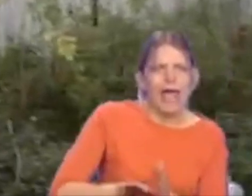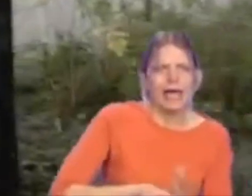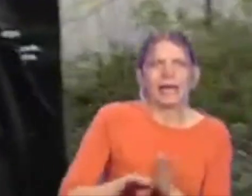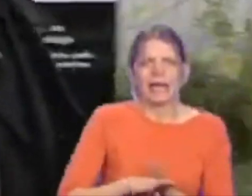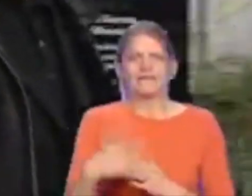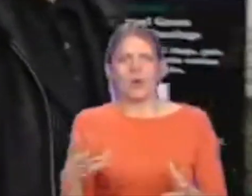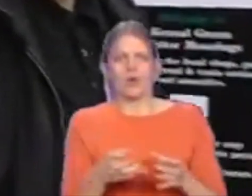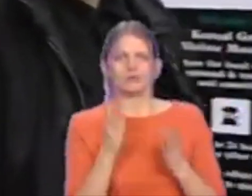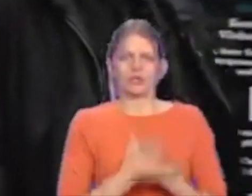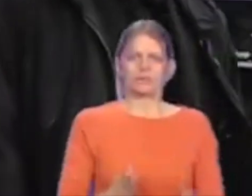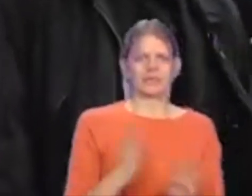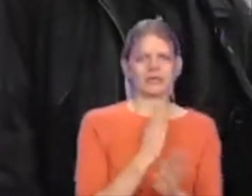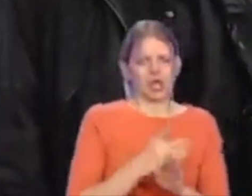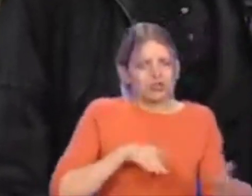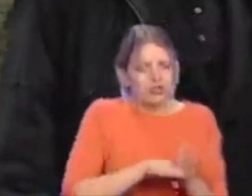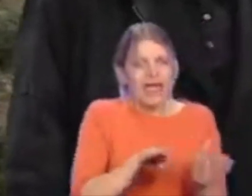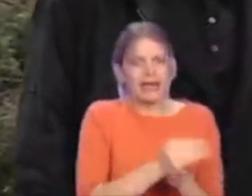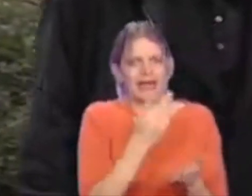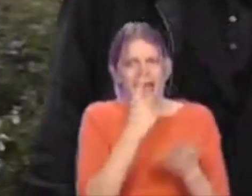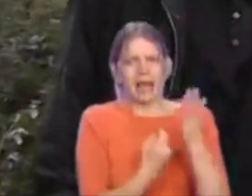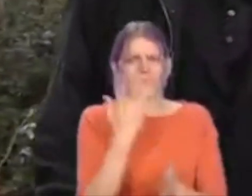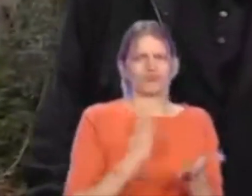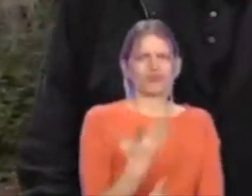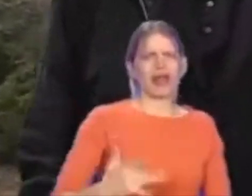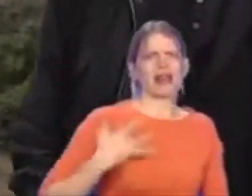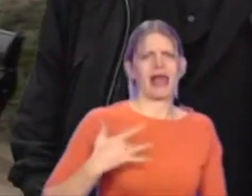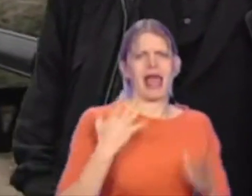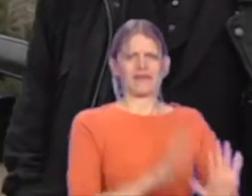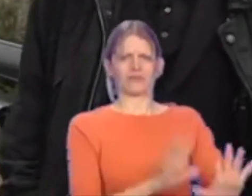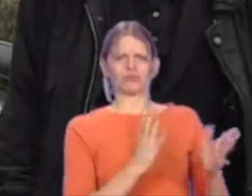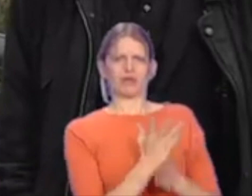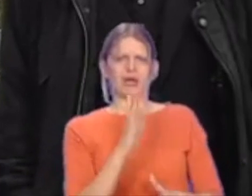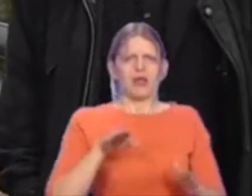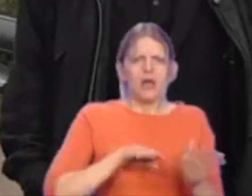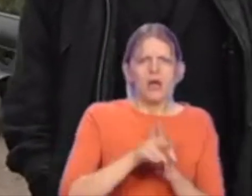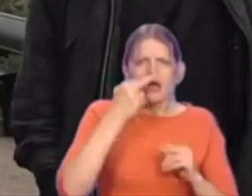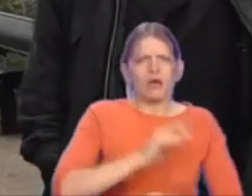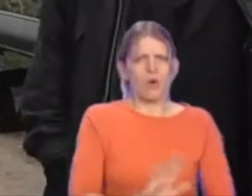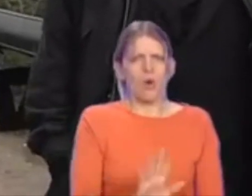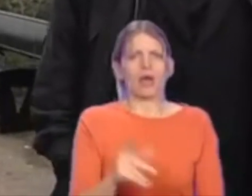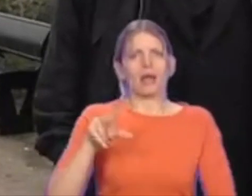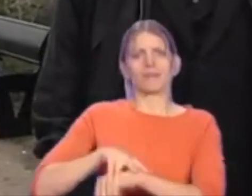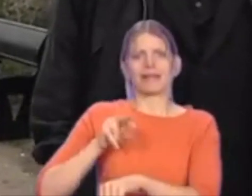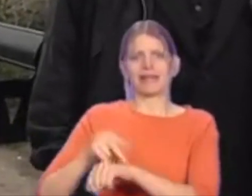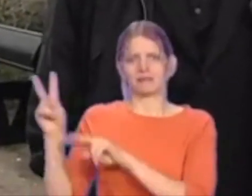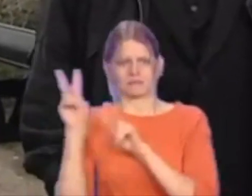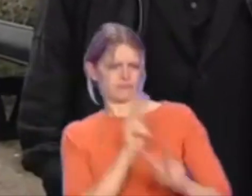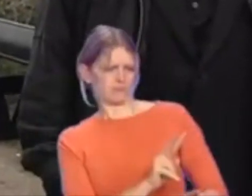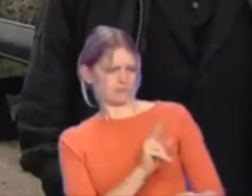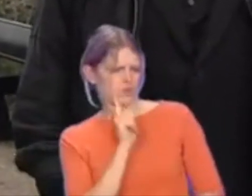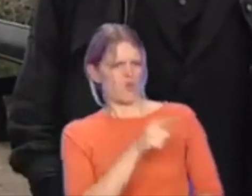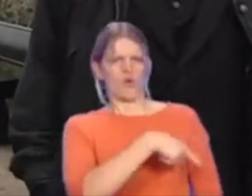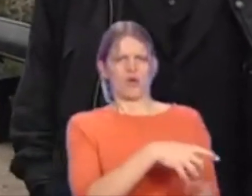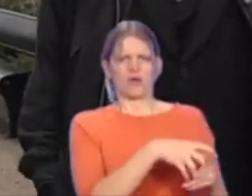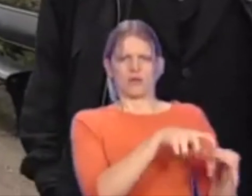behave as everything is real. But at the same time, the Metropolitan Police were actually doing an operation against some triads. And so when they saw all these guys hanging around